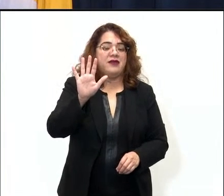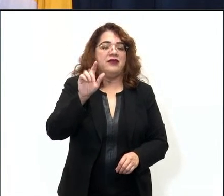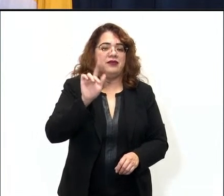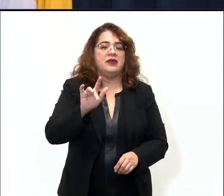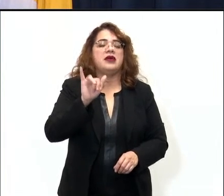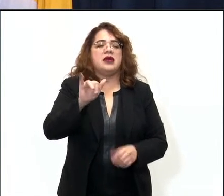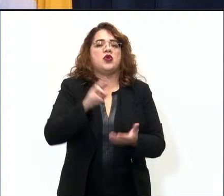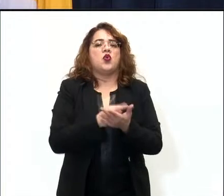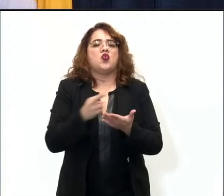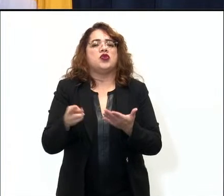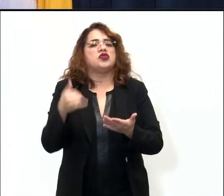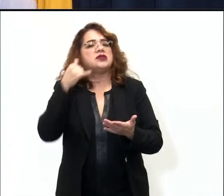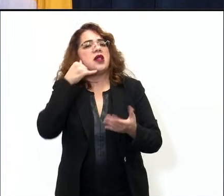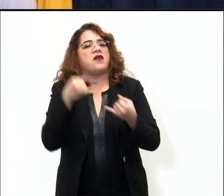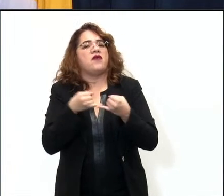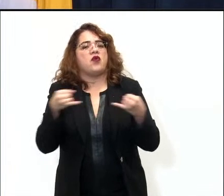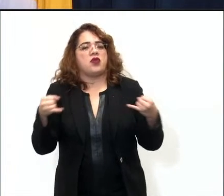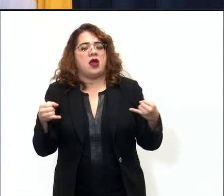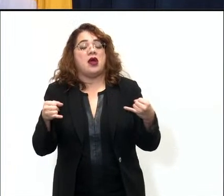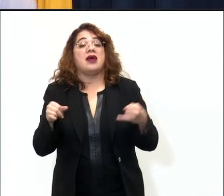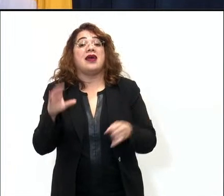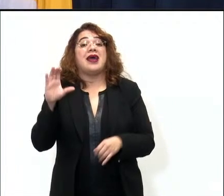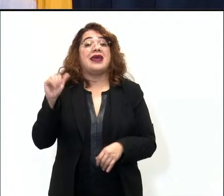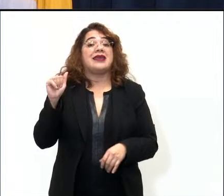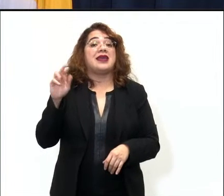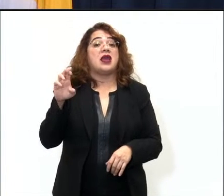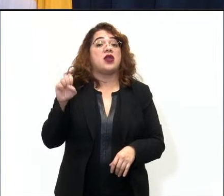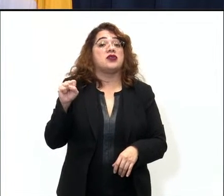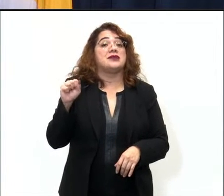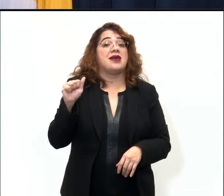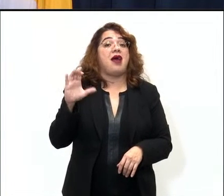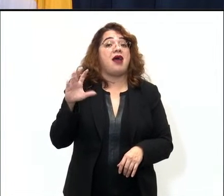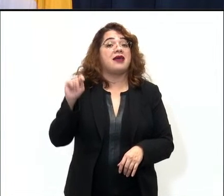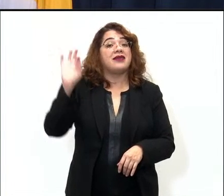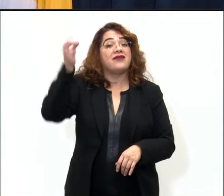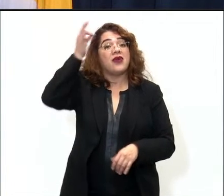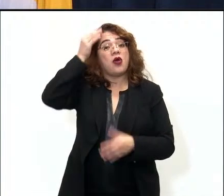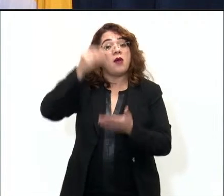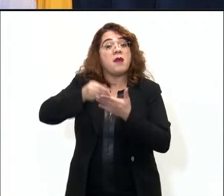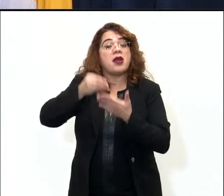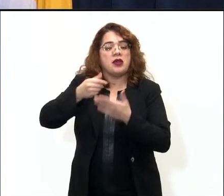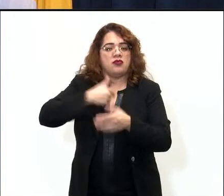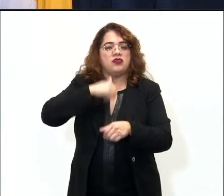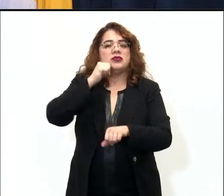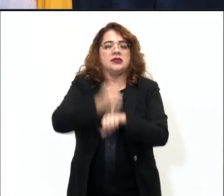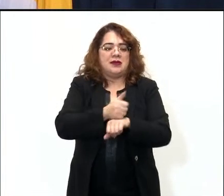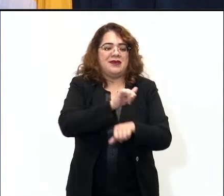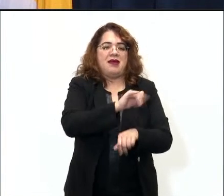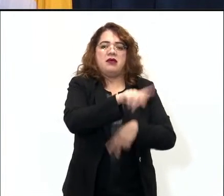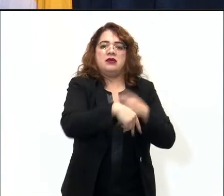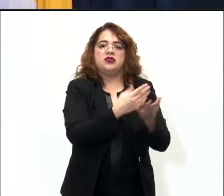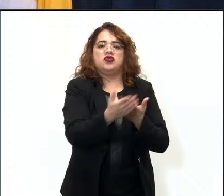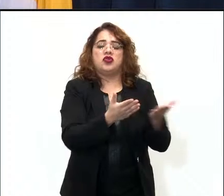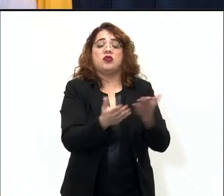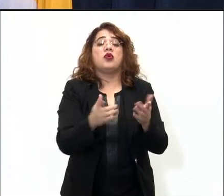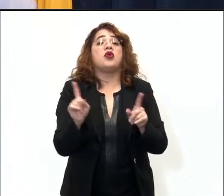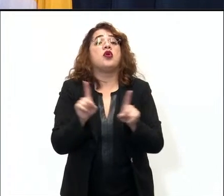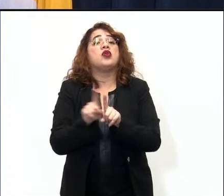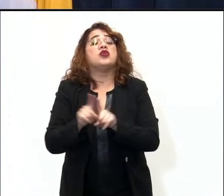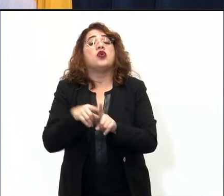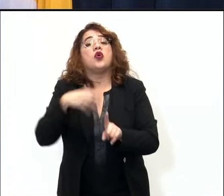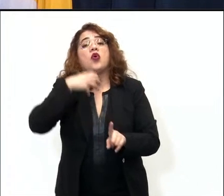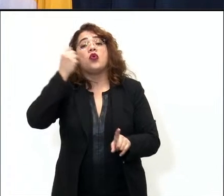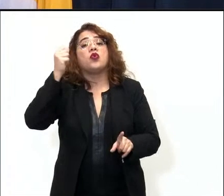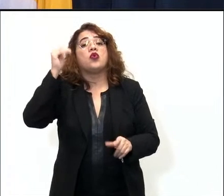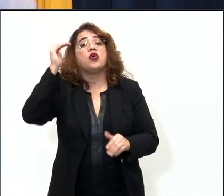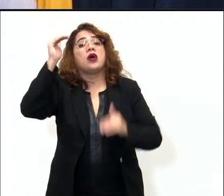just one of the resources that's been made available through the CARES Act. Other services include services for our older adults, such as food, meal delivery,